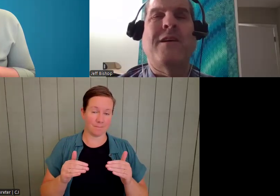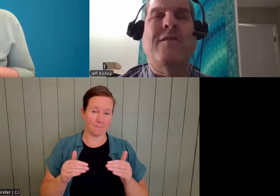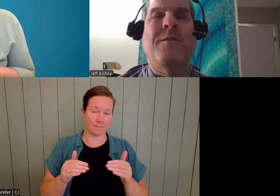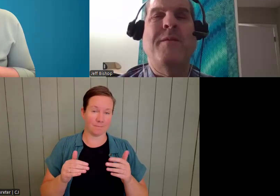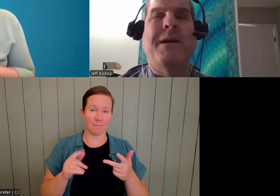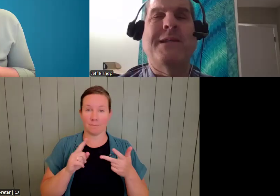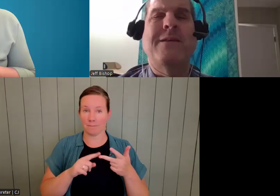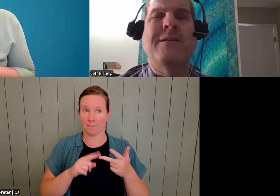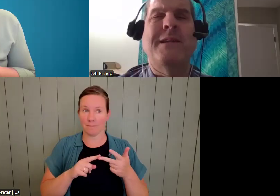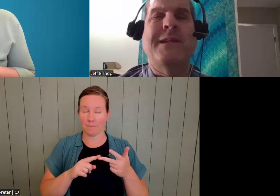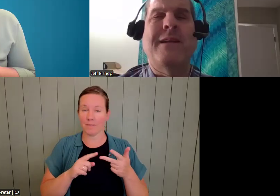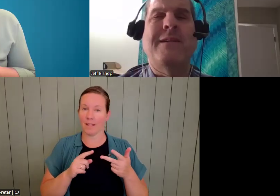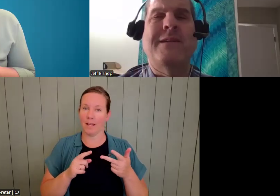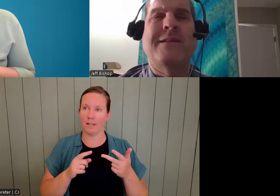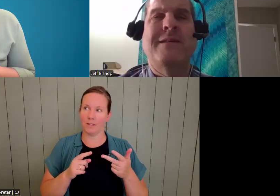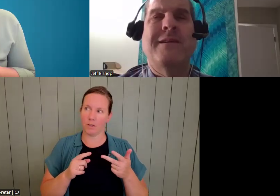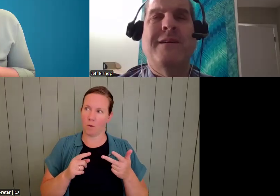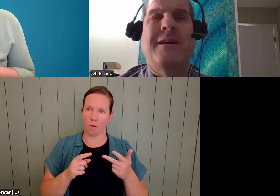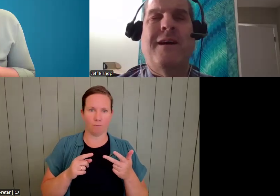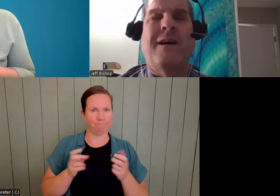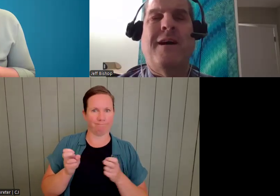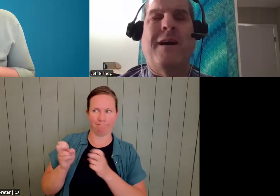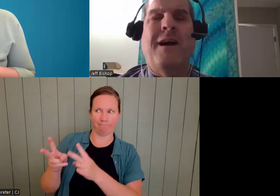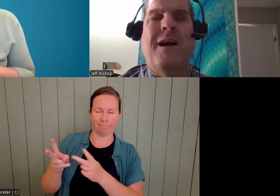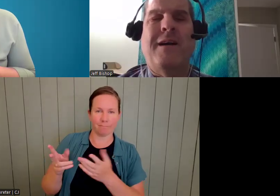seeking to contribute my skills and talents